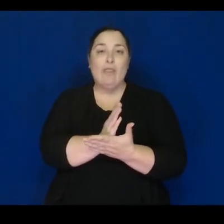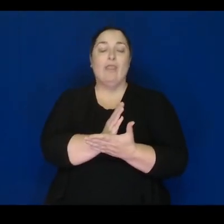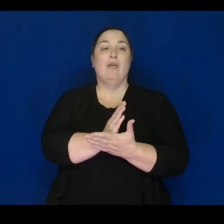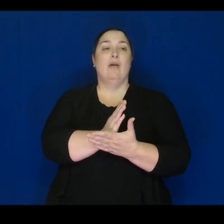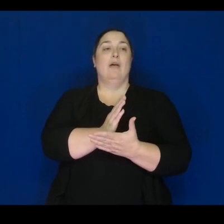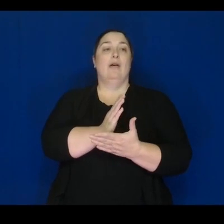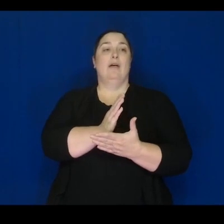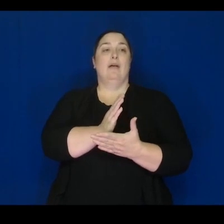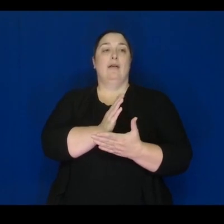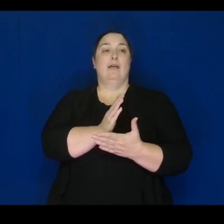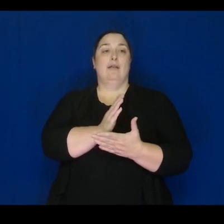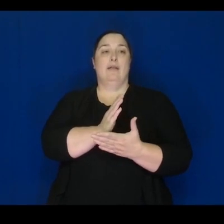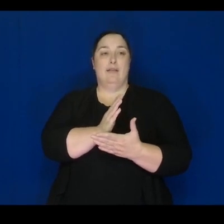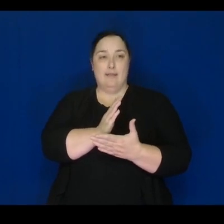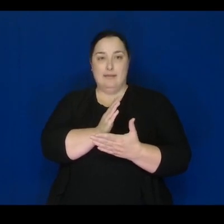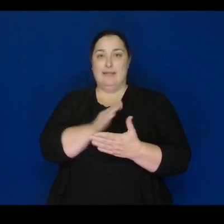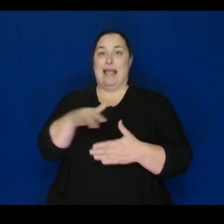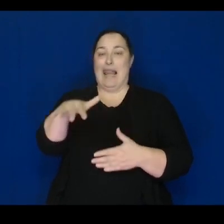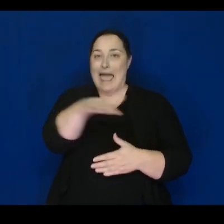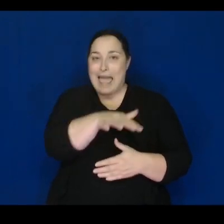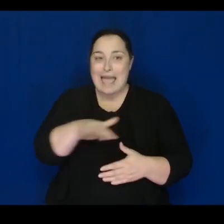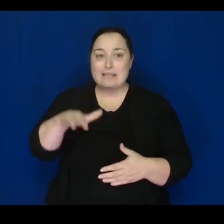hearing identity, land,